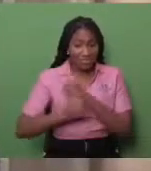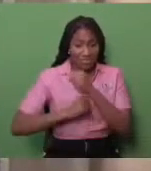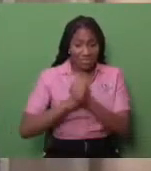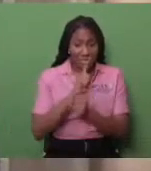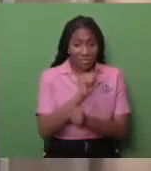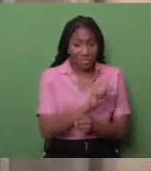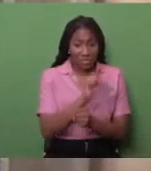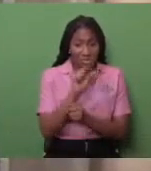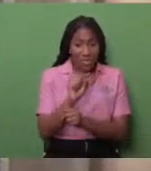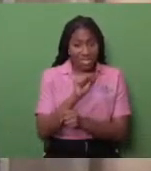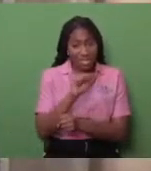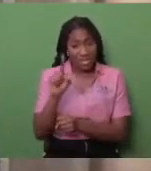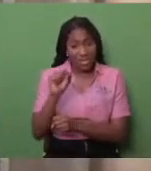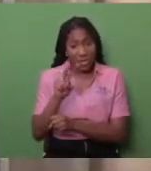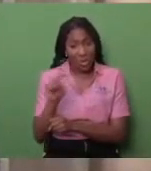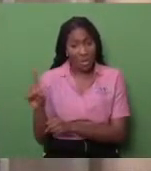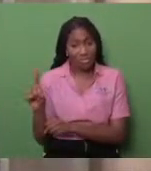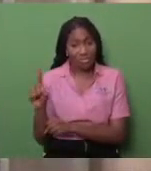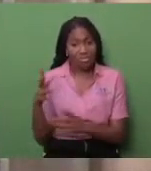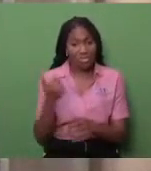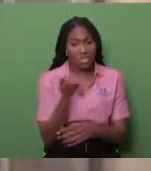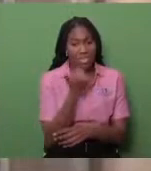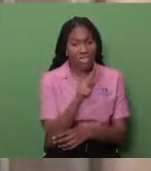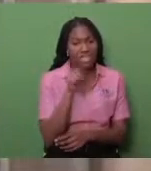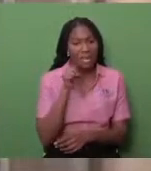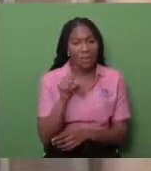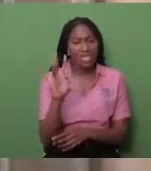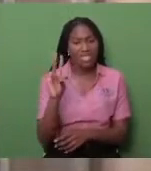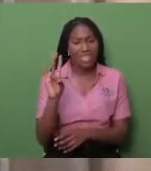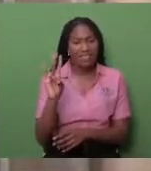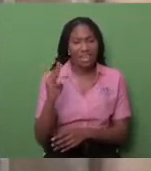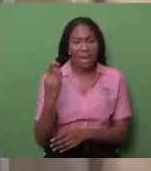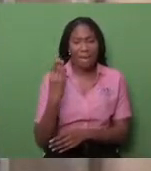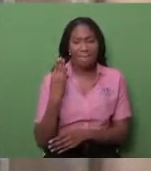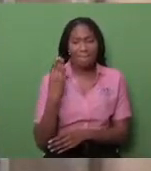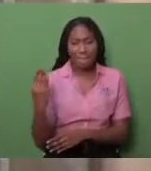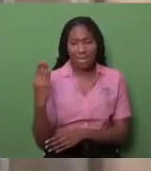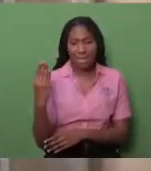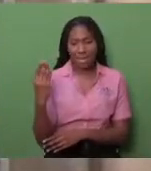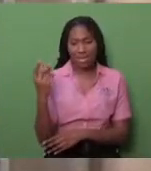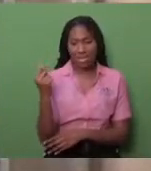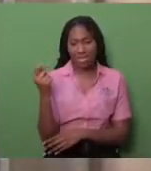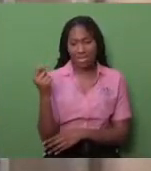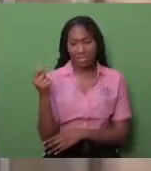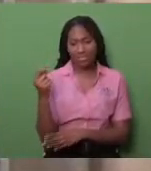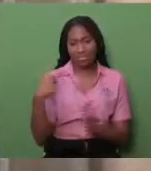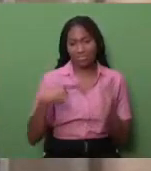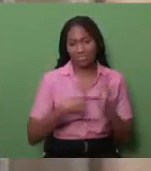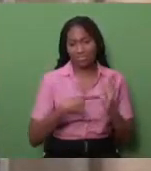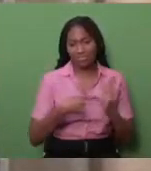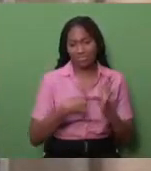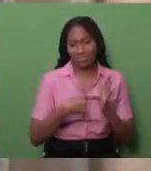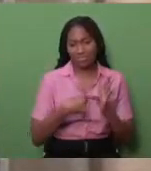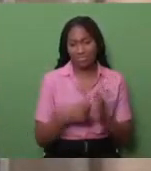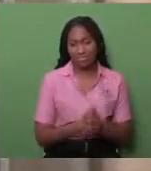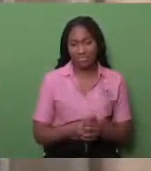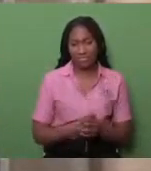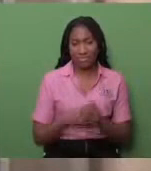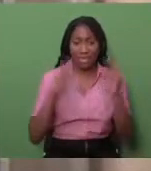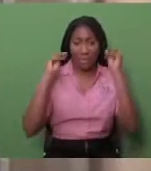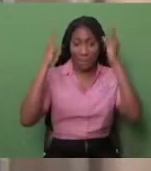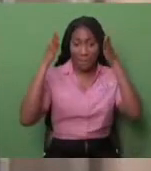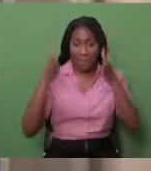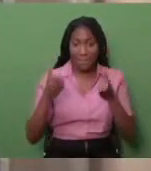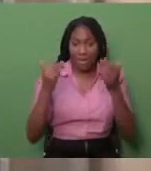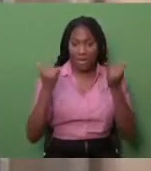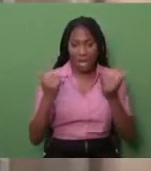2021 was $13.7 billion in deficit. The minister is now projecting about